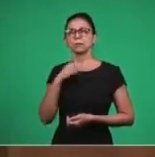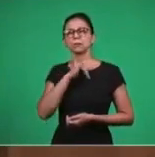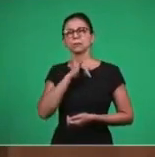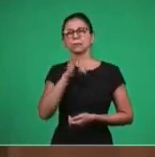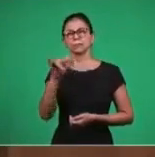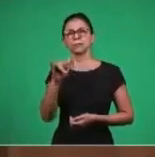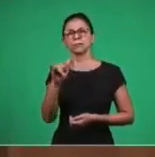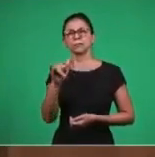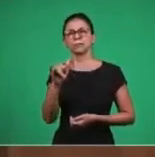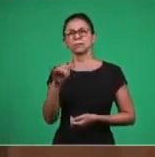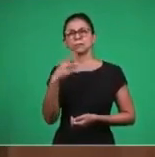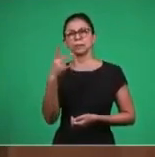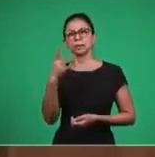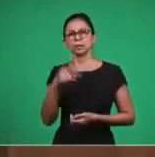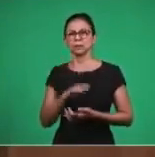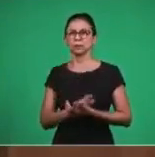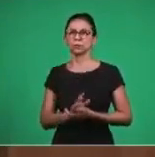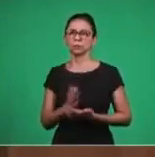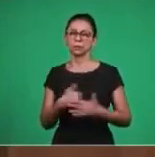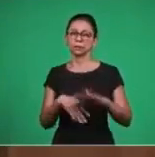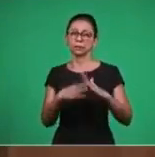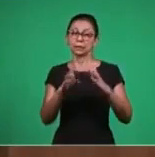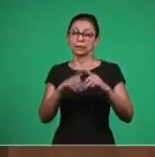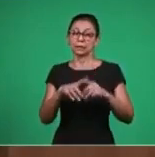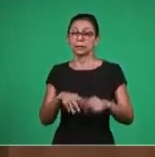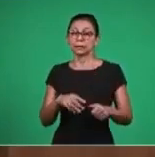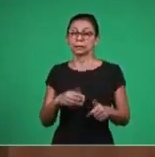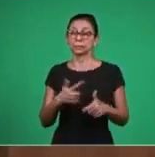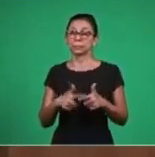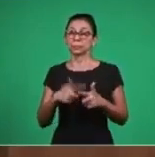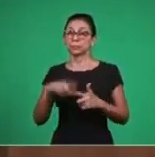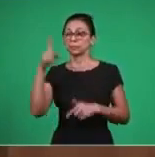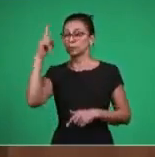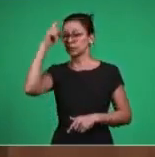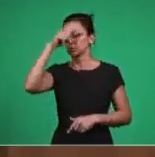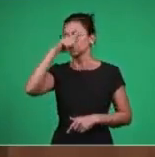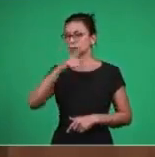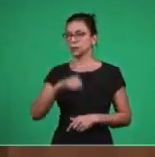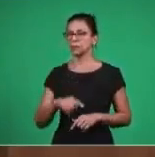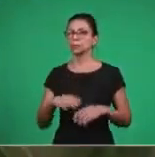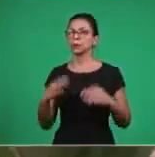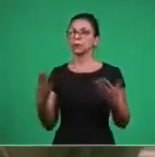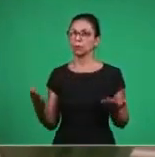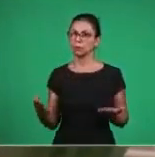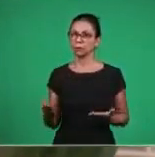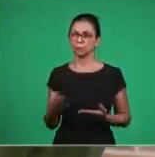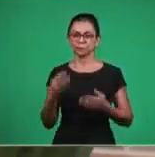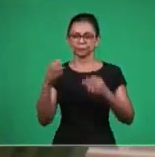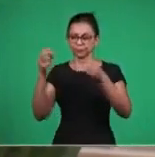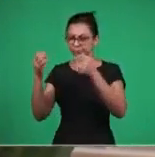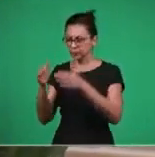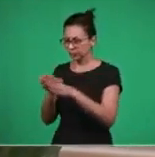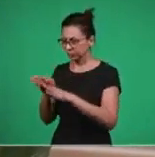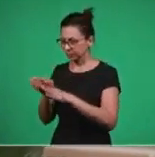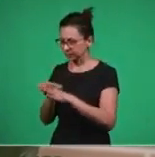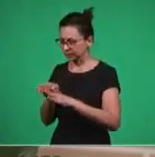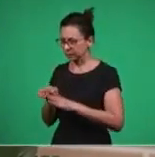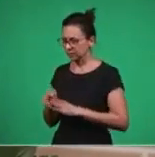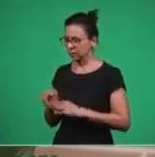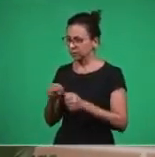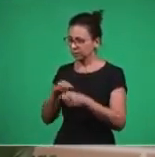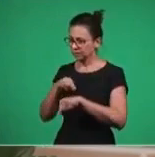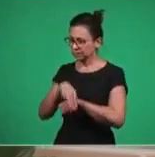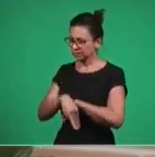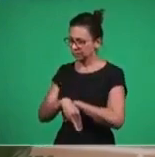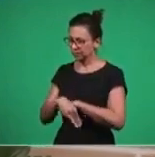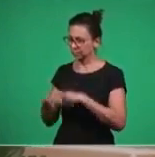and speaking about a difficulty that we were having. And so my brother, the ministry of this, the